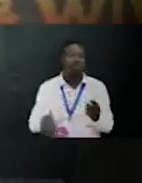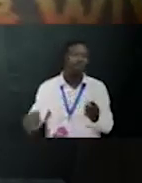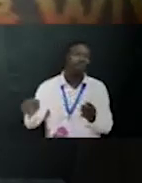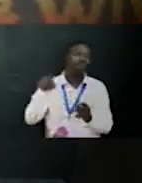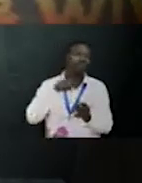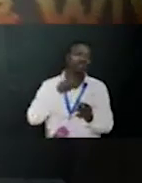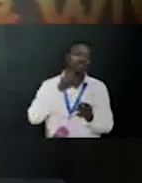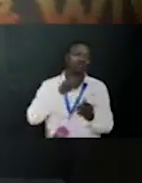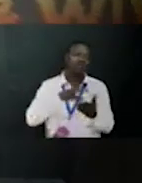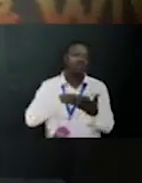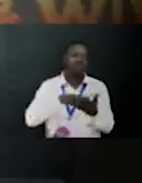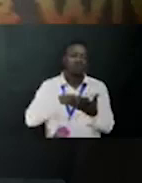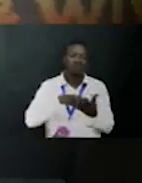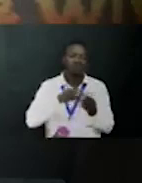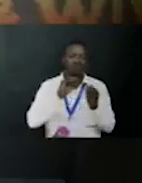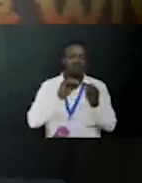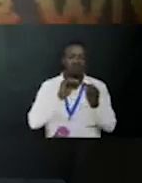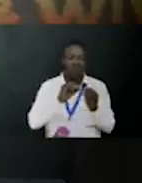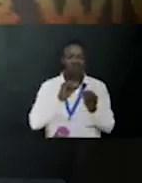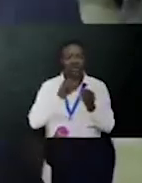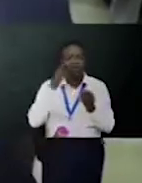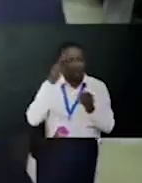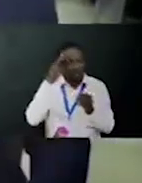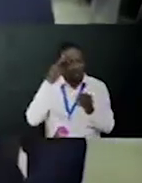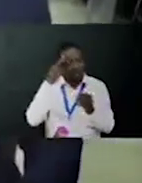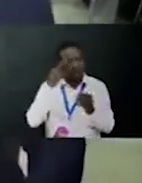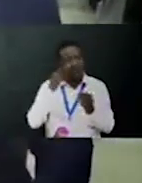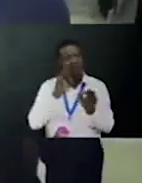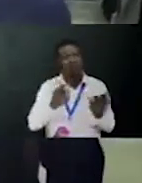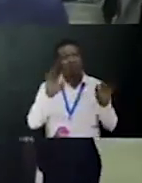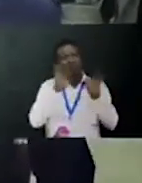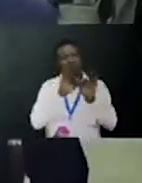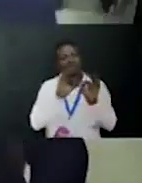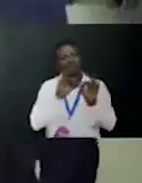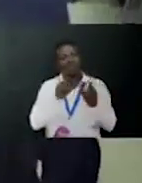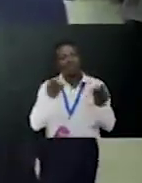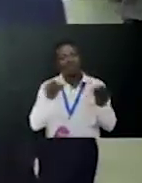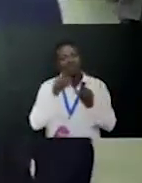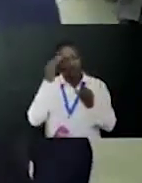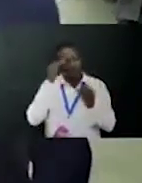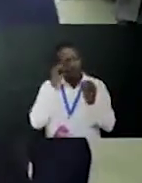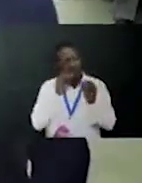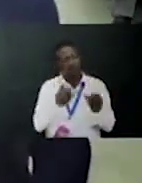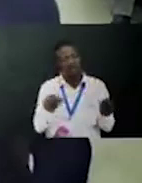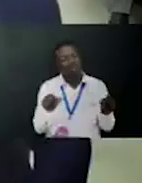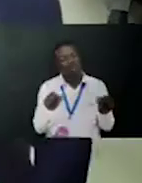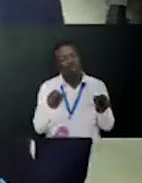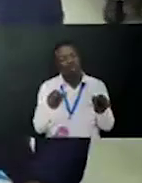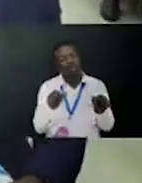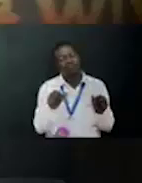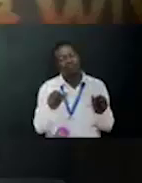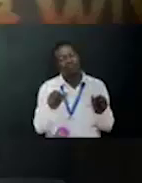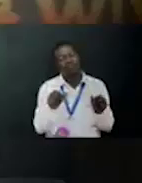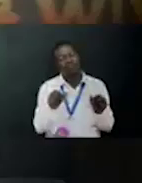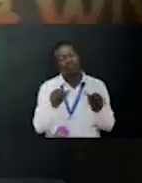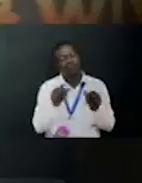the first day, the opening. The area head will teach. Either the one coming or you yourself,